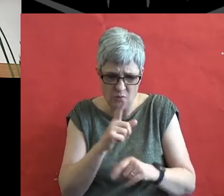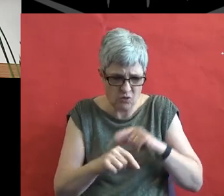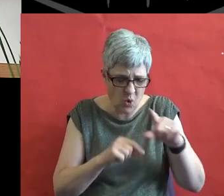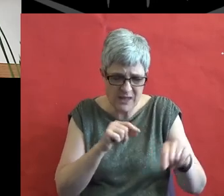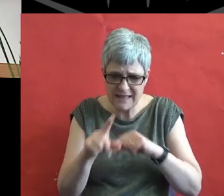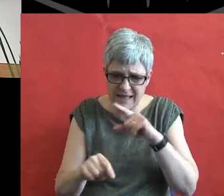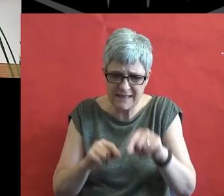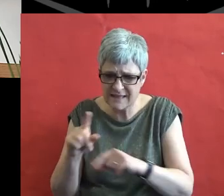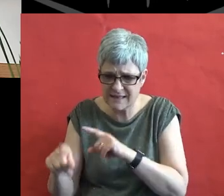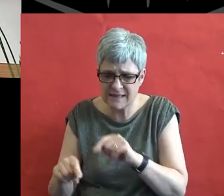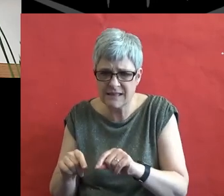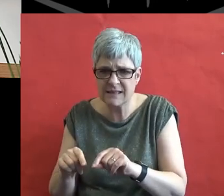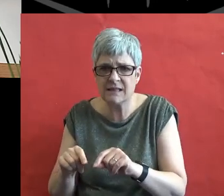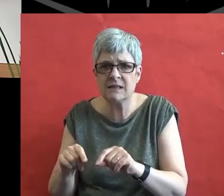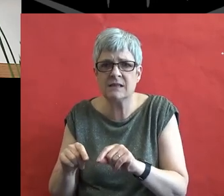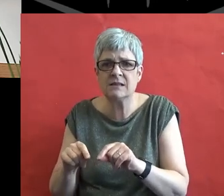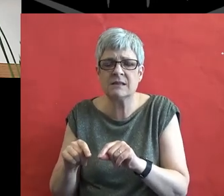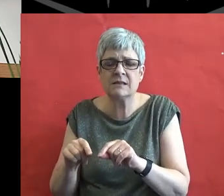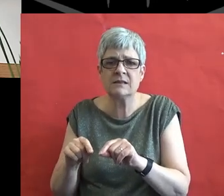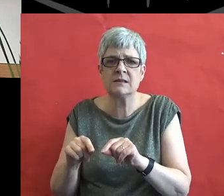choices.